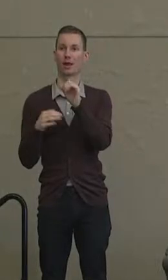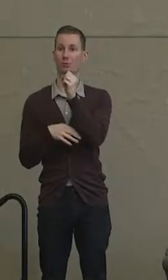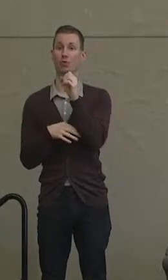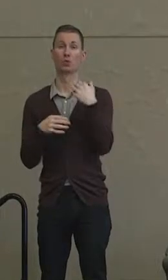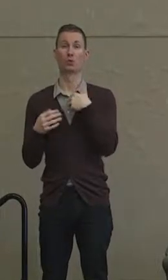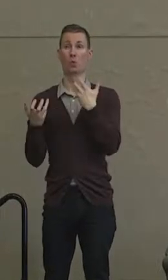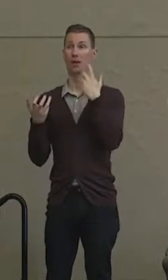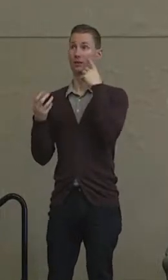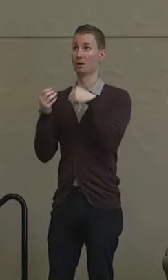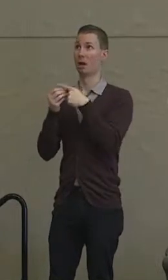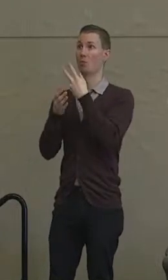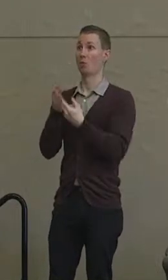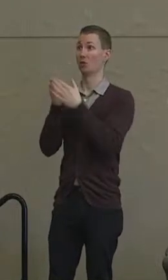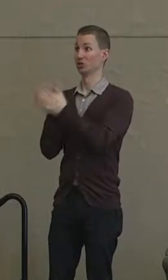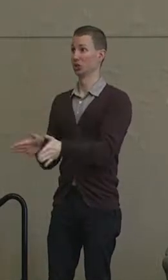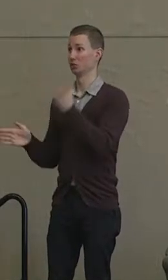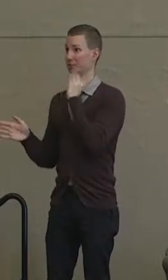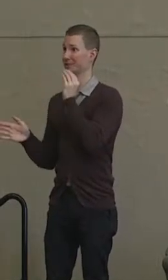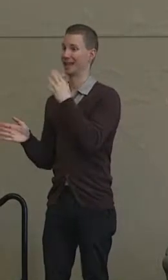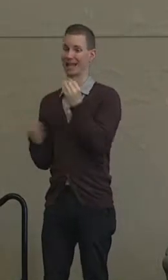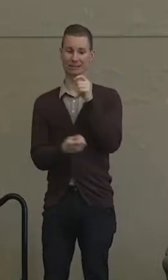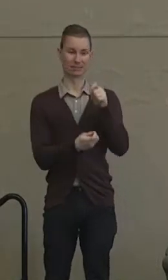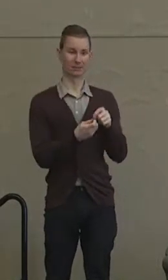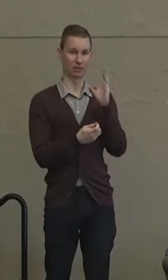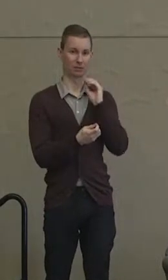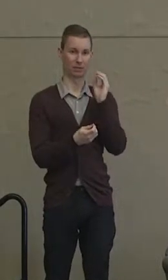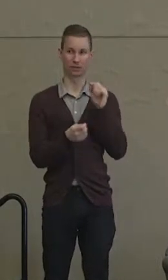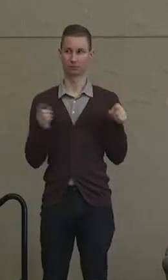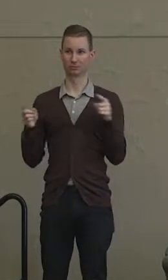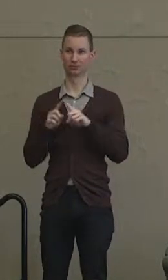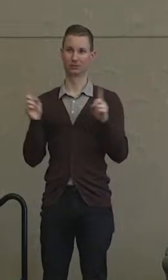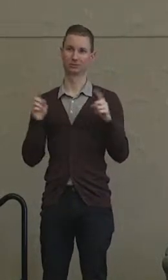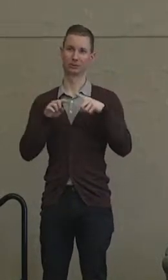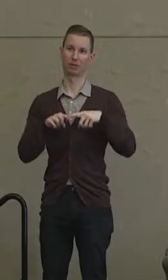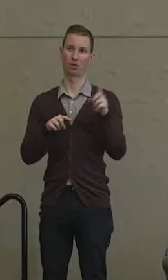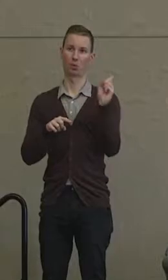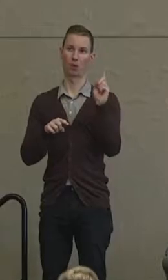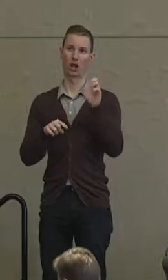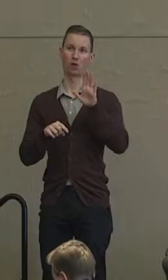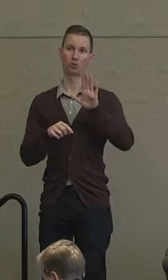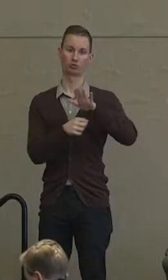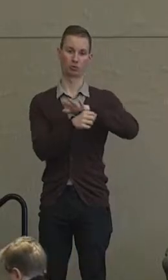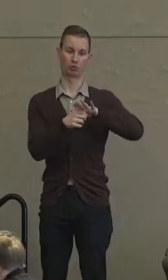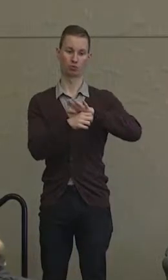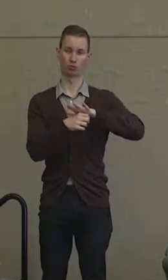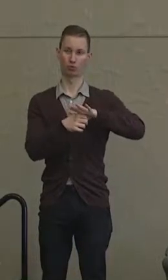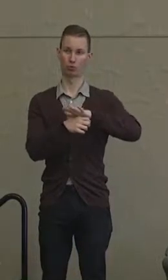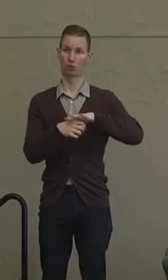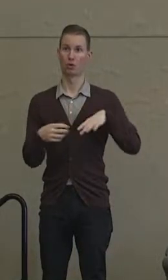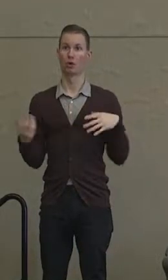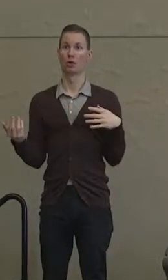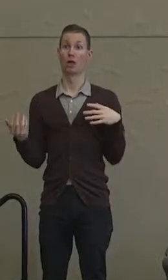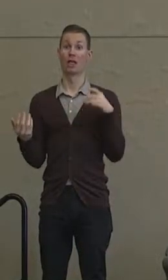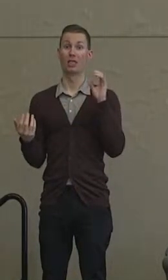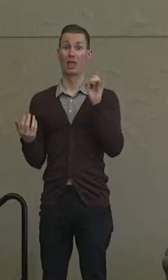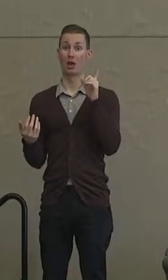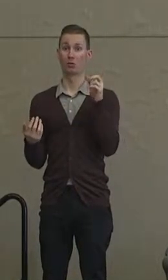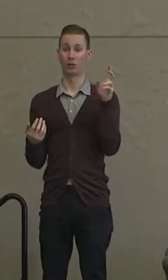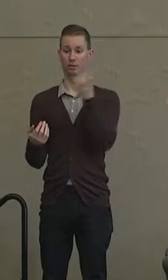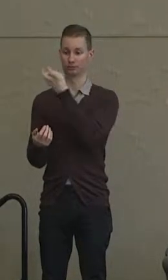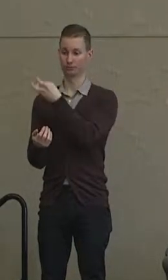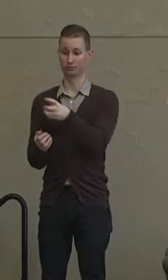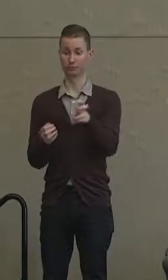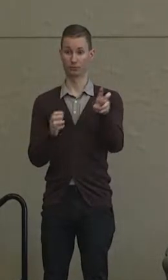as the specific experience that's often different depending on social location, because that's what's going to, I think, move us from